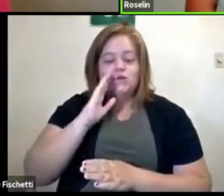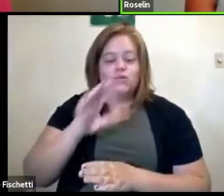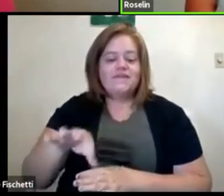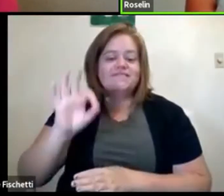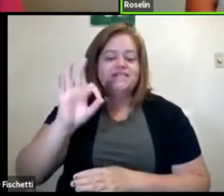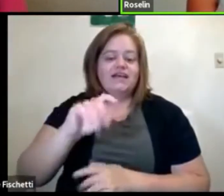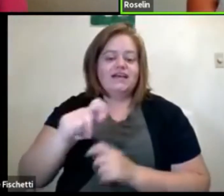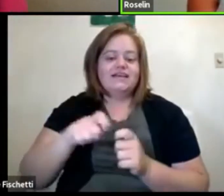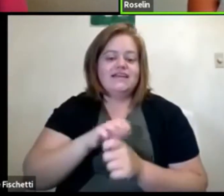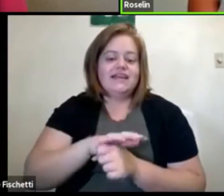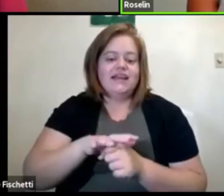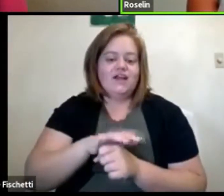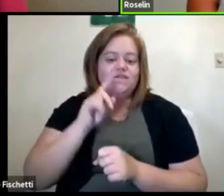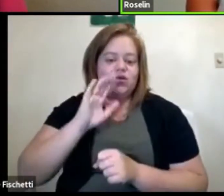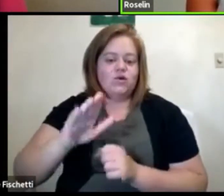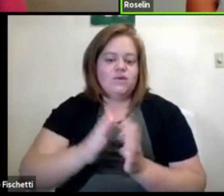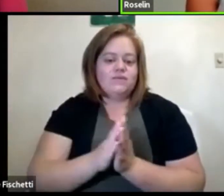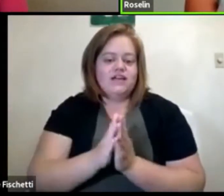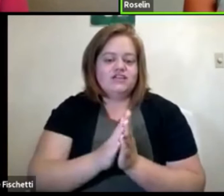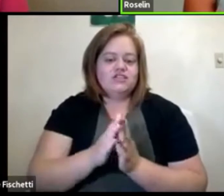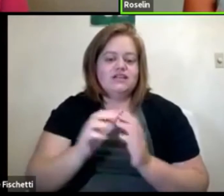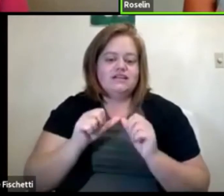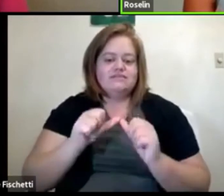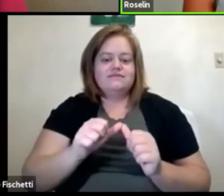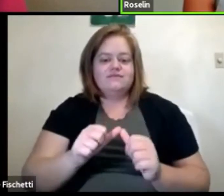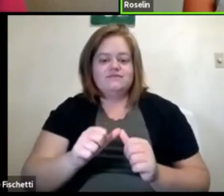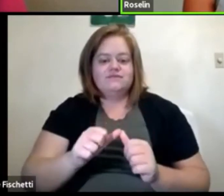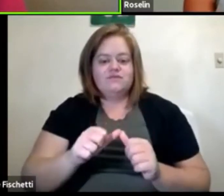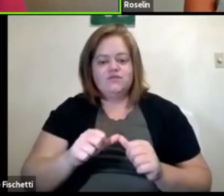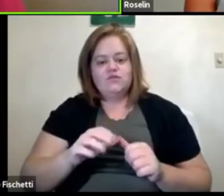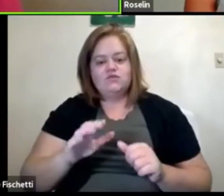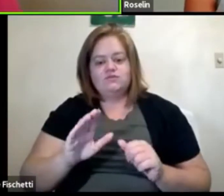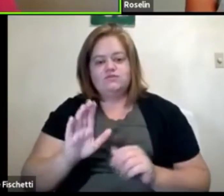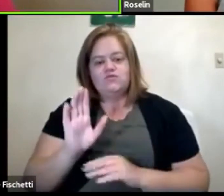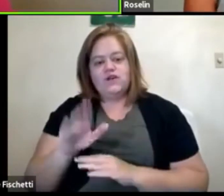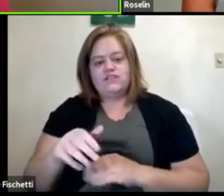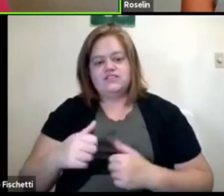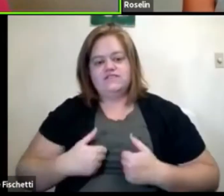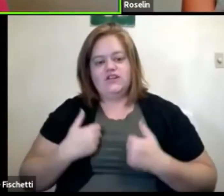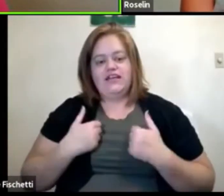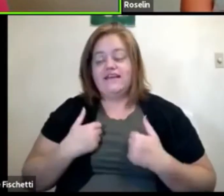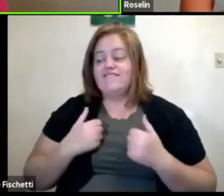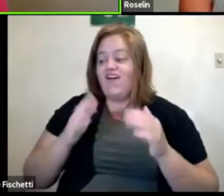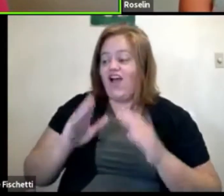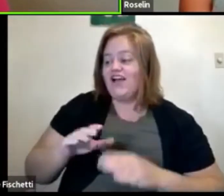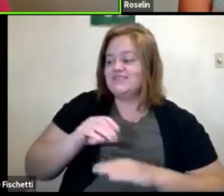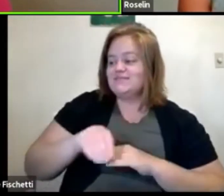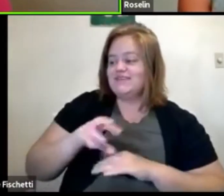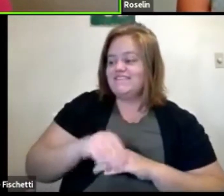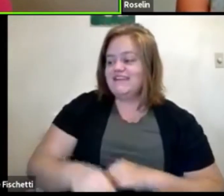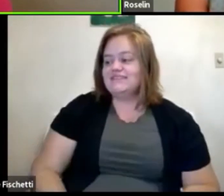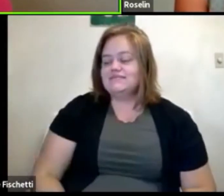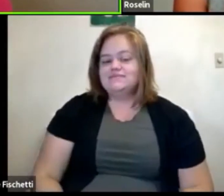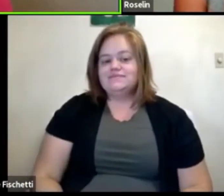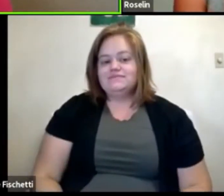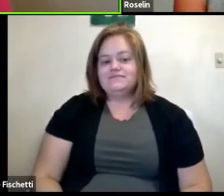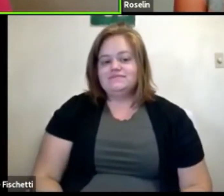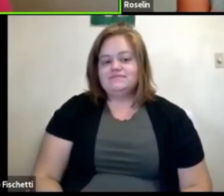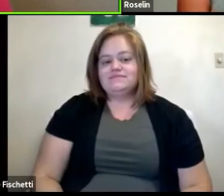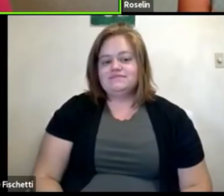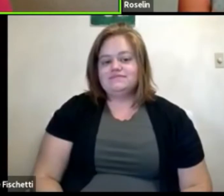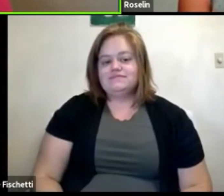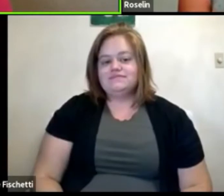passionate about and want to do for the rest of your life. Awesome advice. And that's actually a great segue into some of the